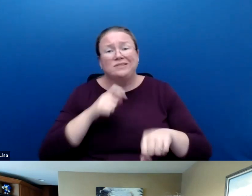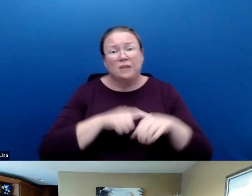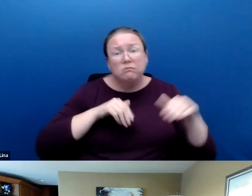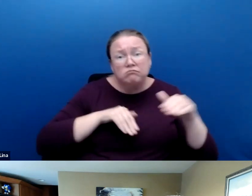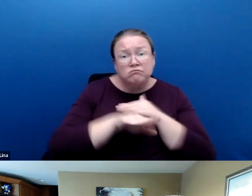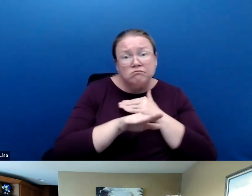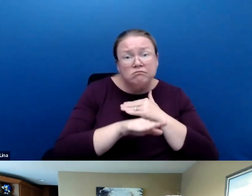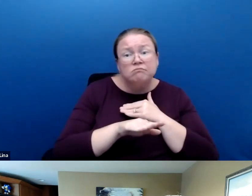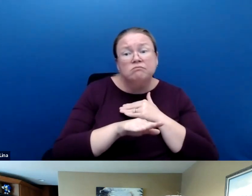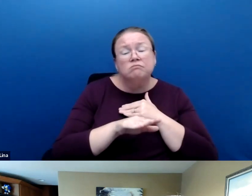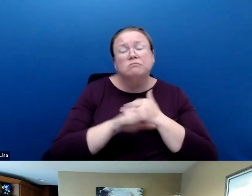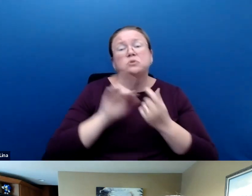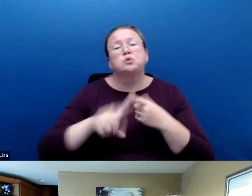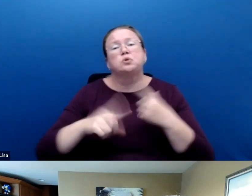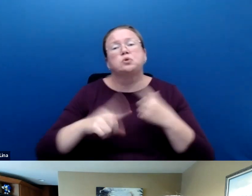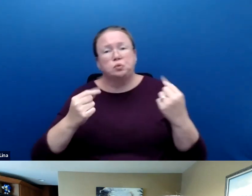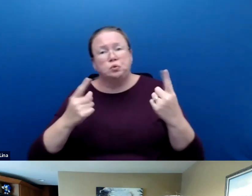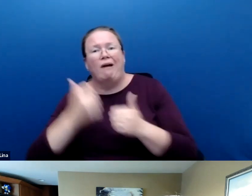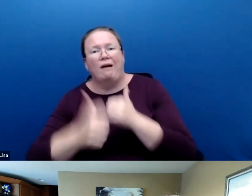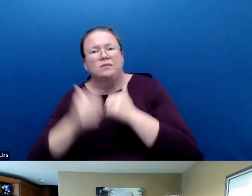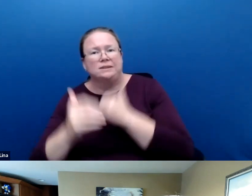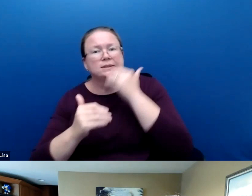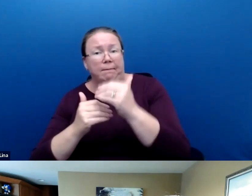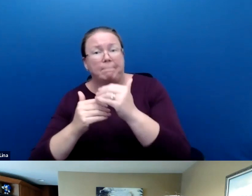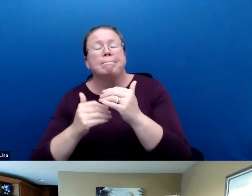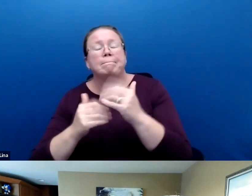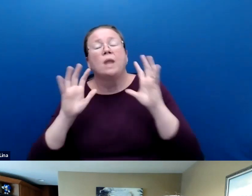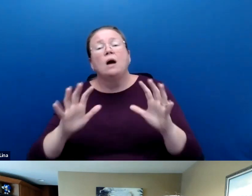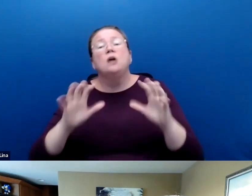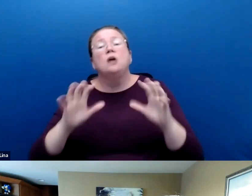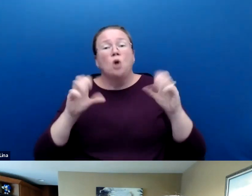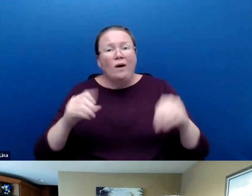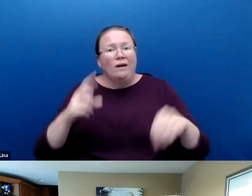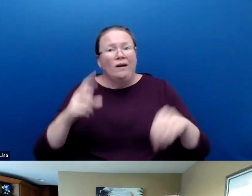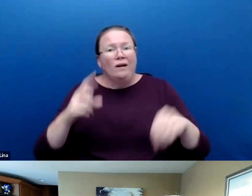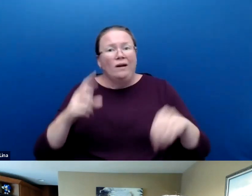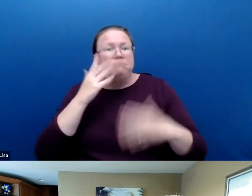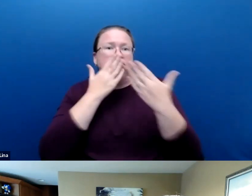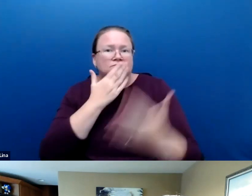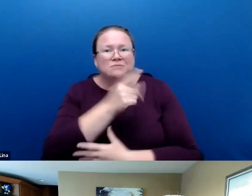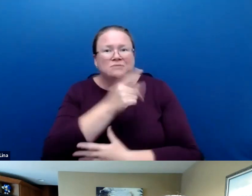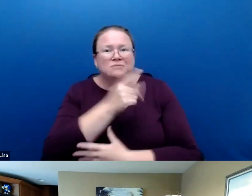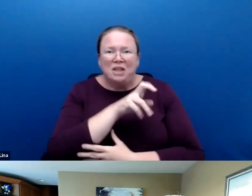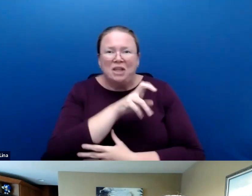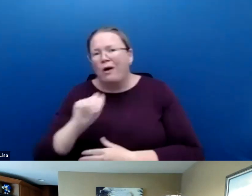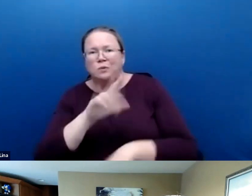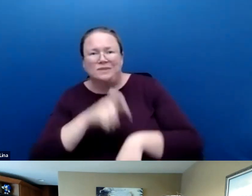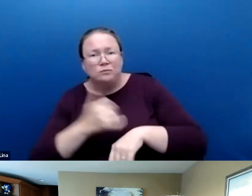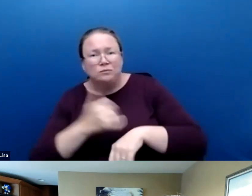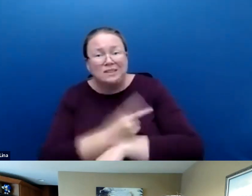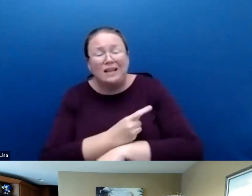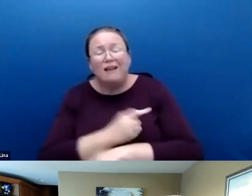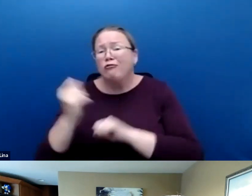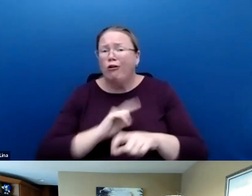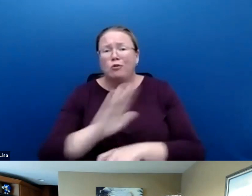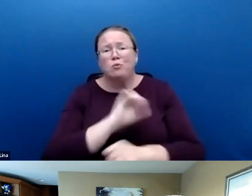the door to what do you do at every step after that? So I thank you, Karen and Ron, for your time today and all